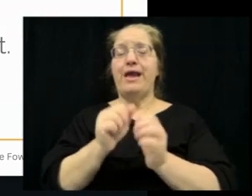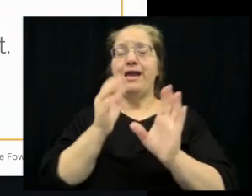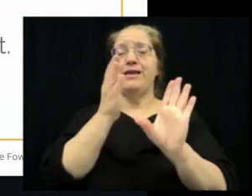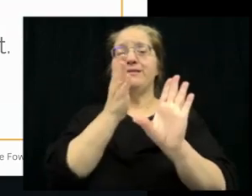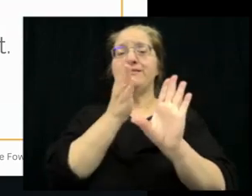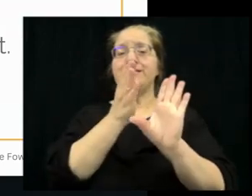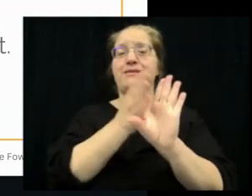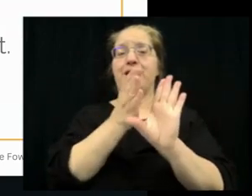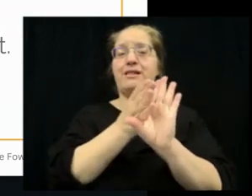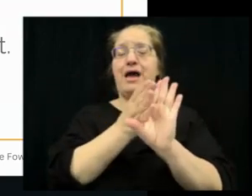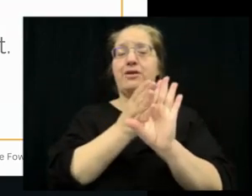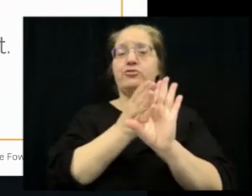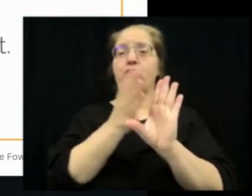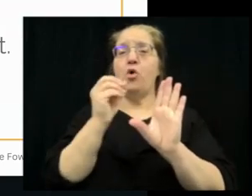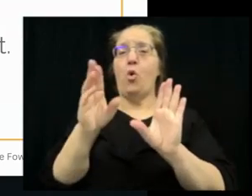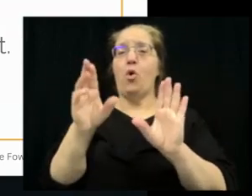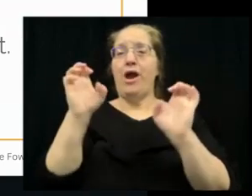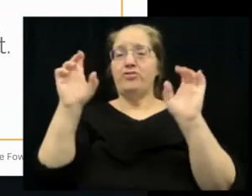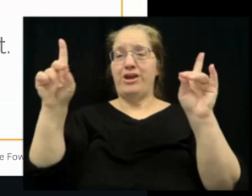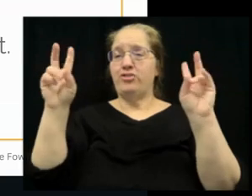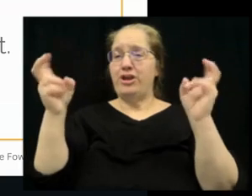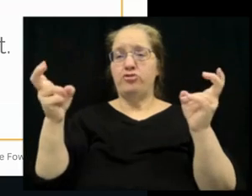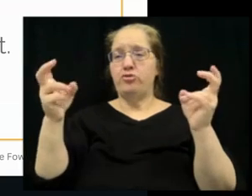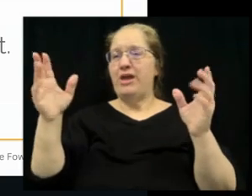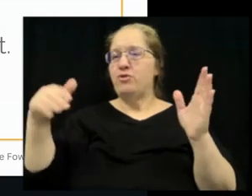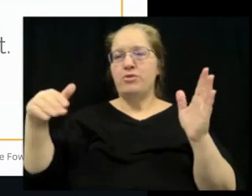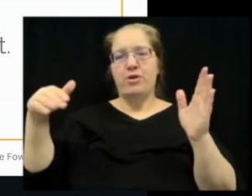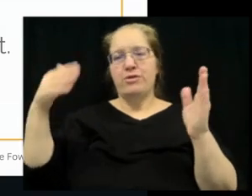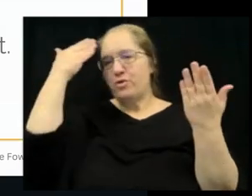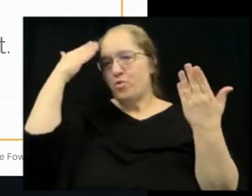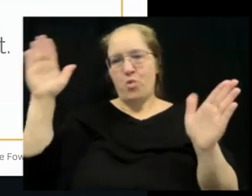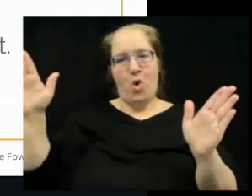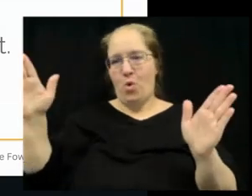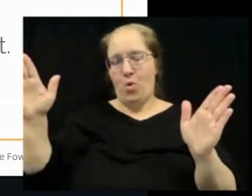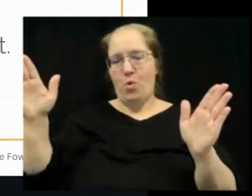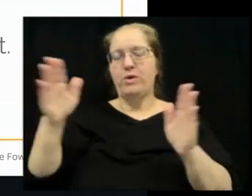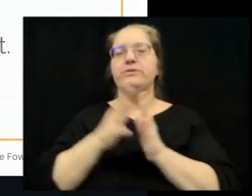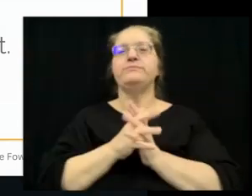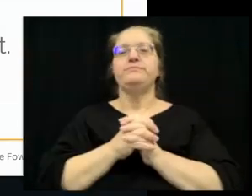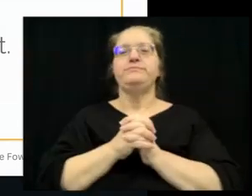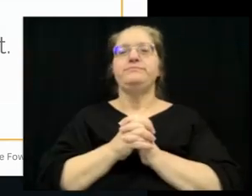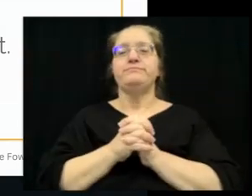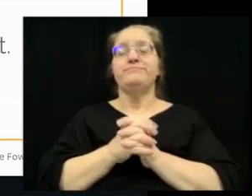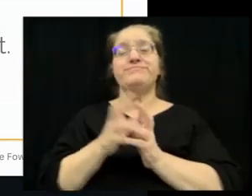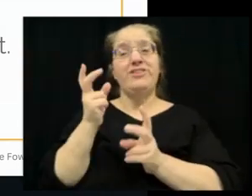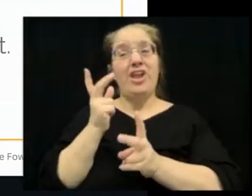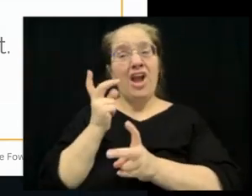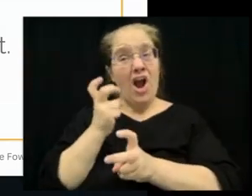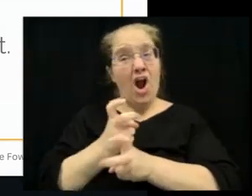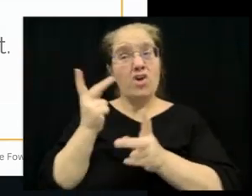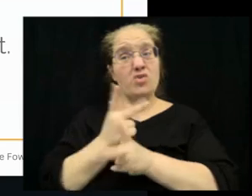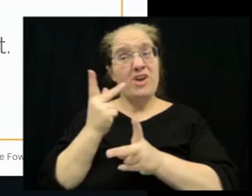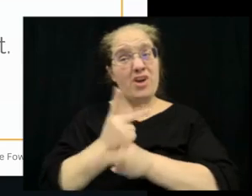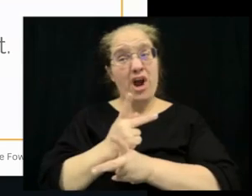issue, as we mentioned in the beginning. It's truly hard to find out what the root cause is